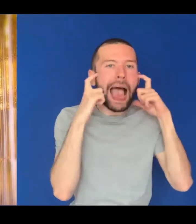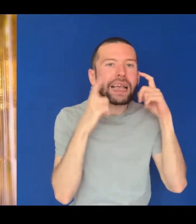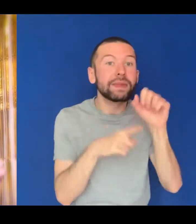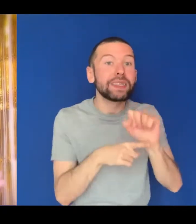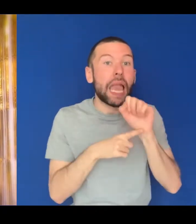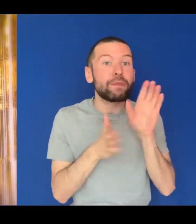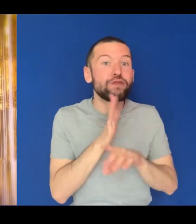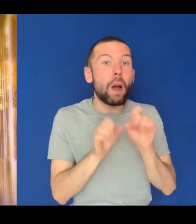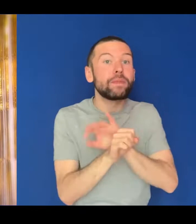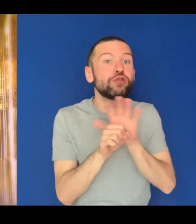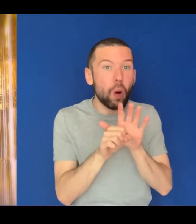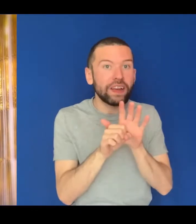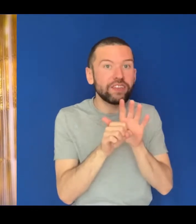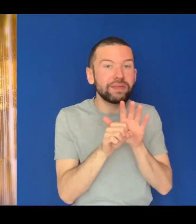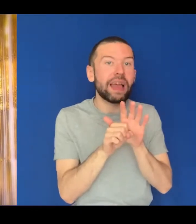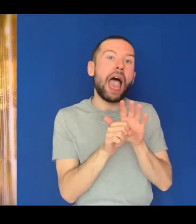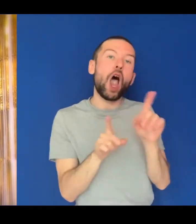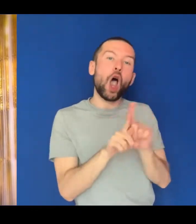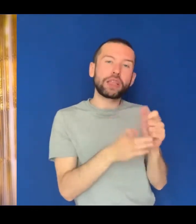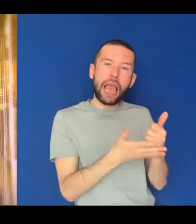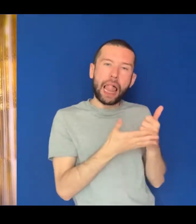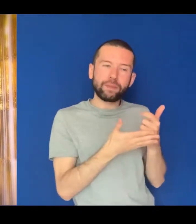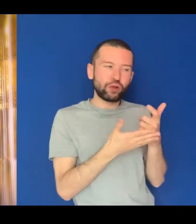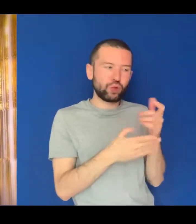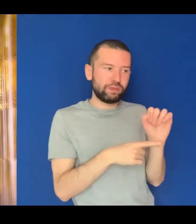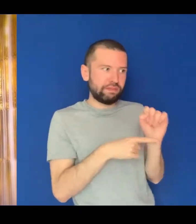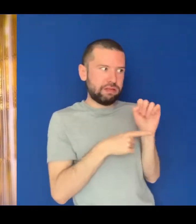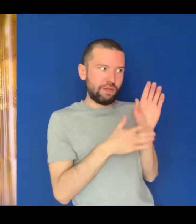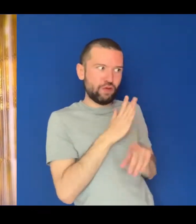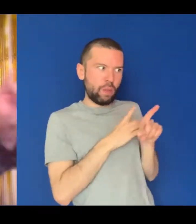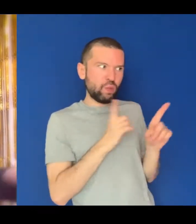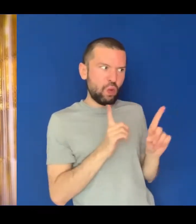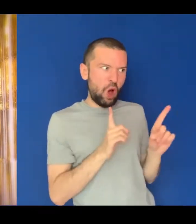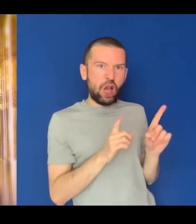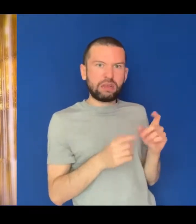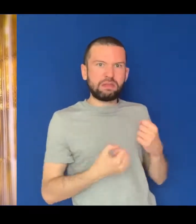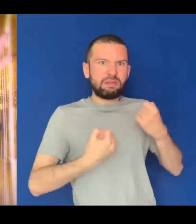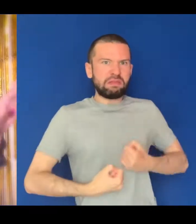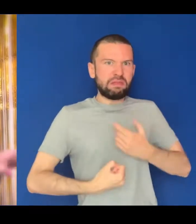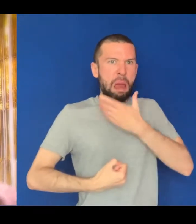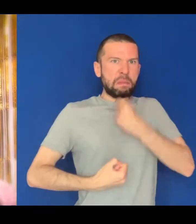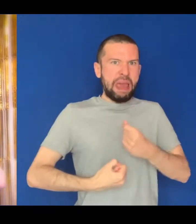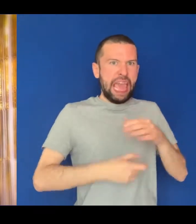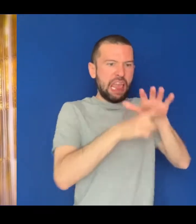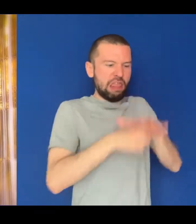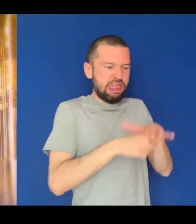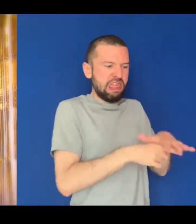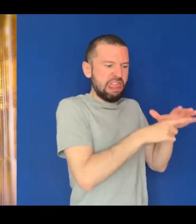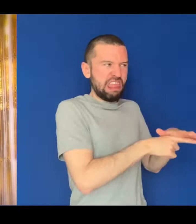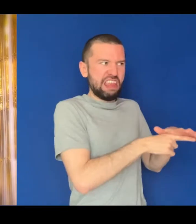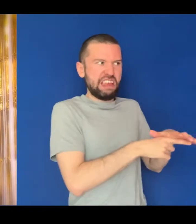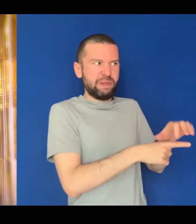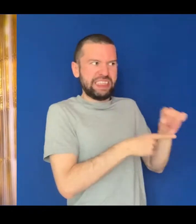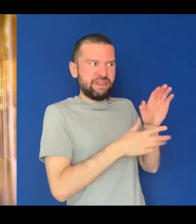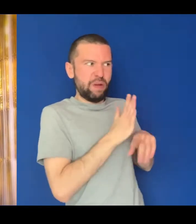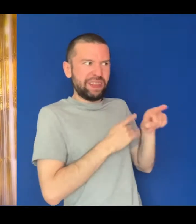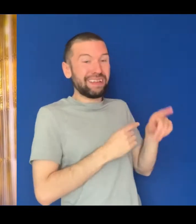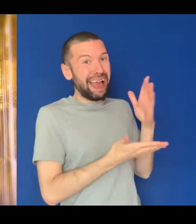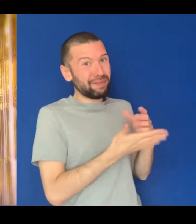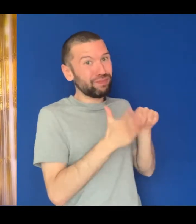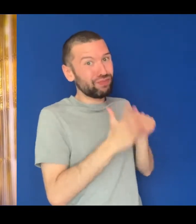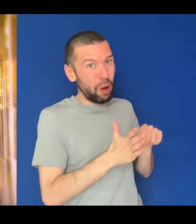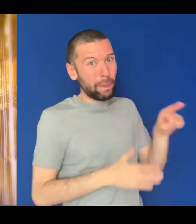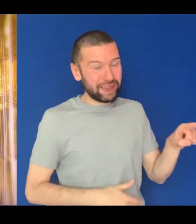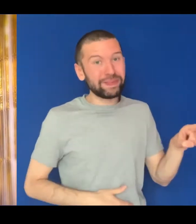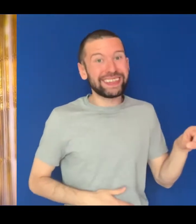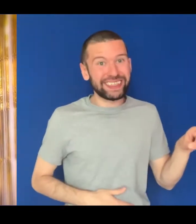can keep you safe from a little thing I like to call toxic masculinity. That is the deep root of